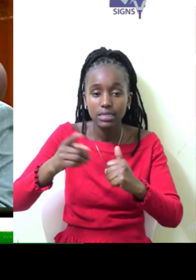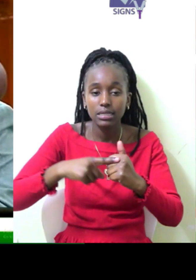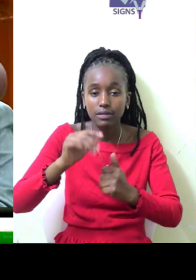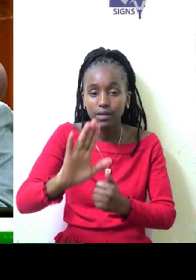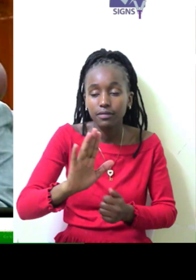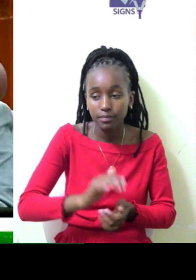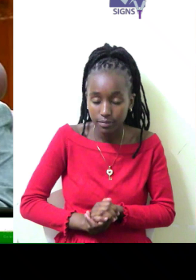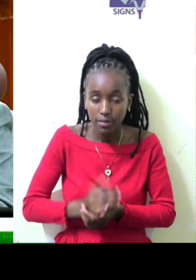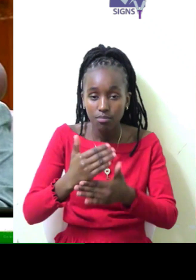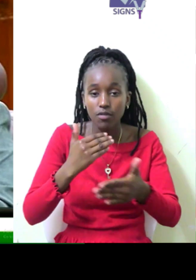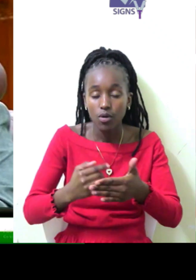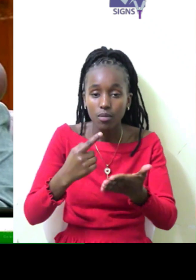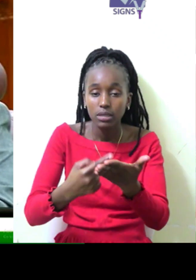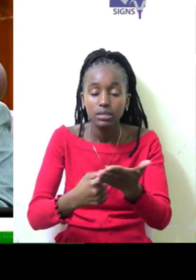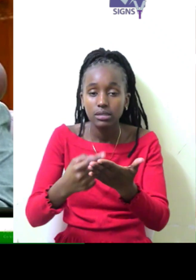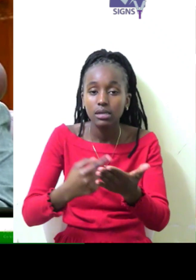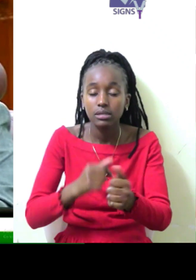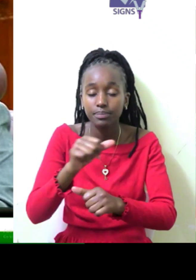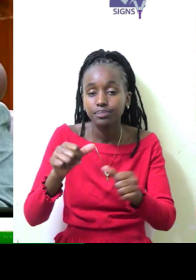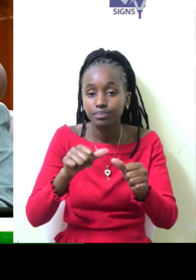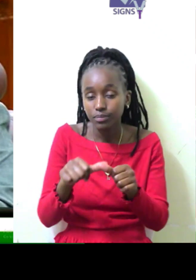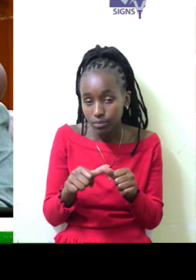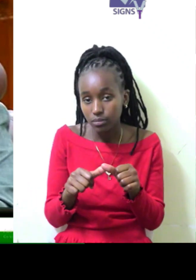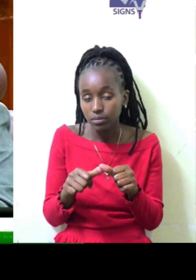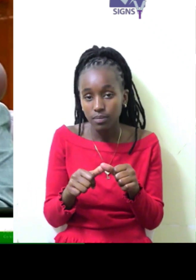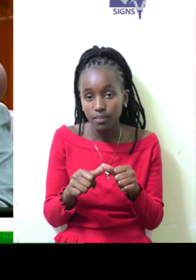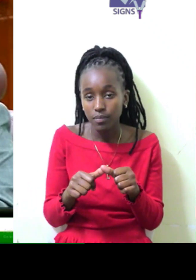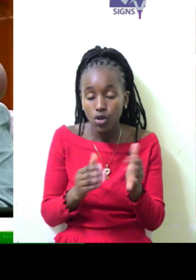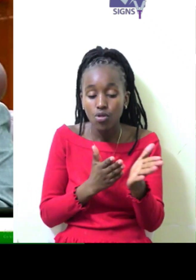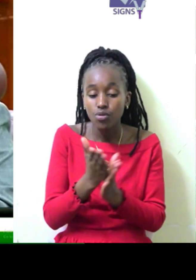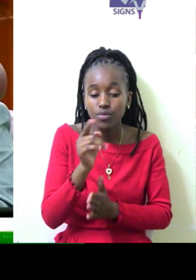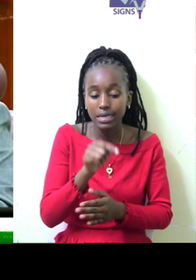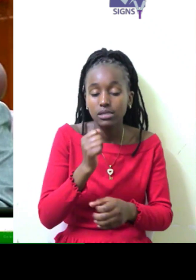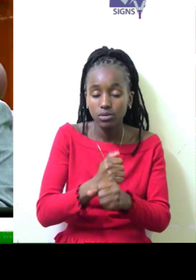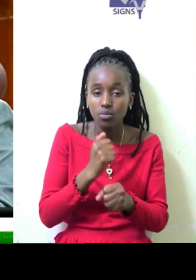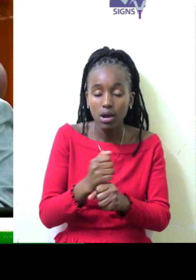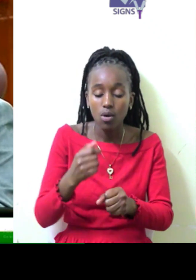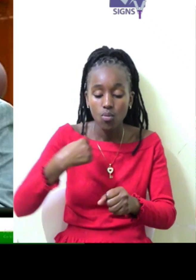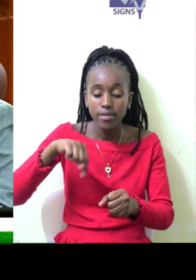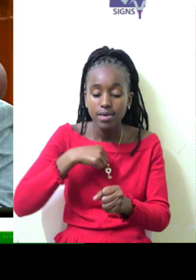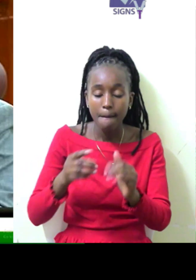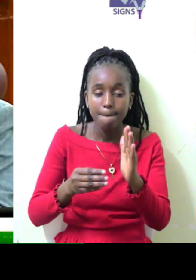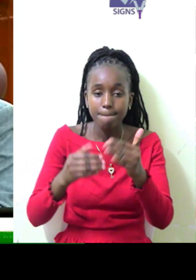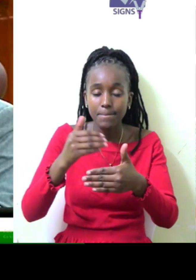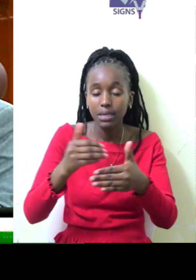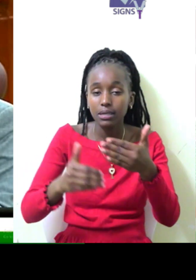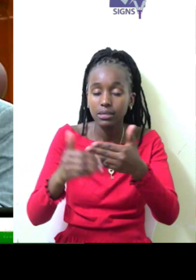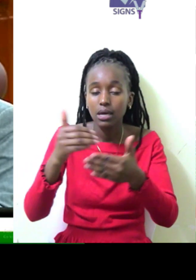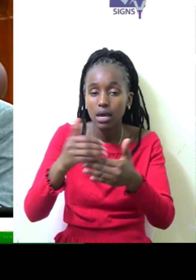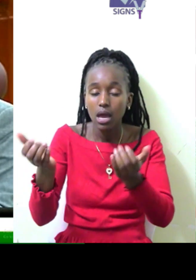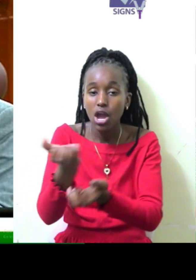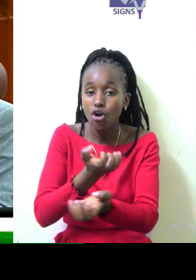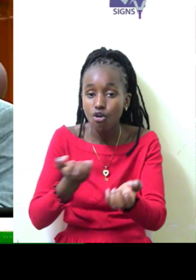talked about that in this, we need to build an economy, as they were addressing a financial appeal